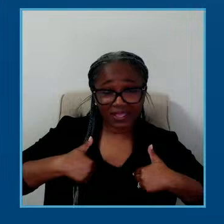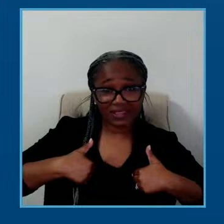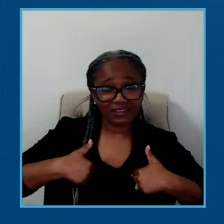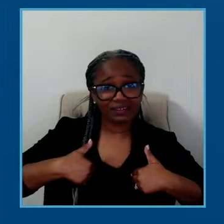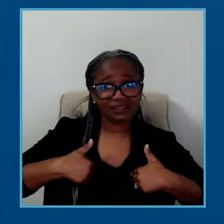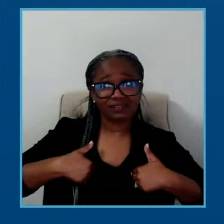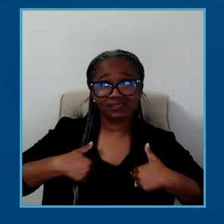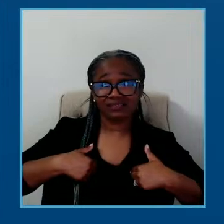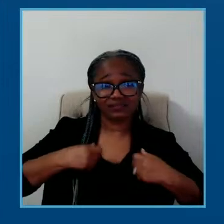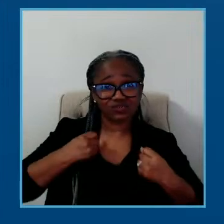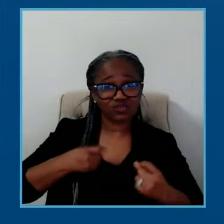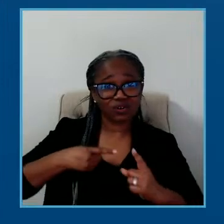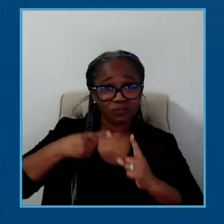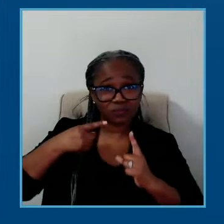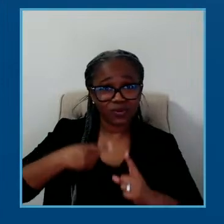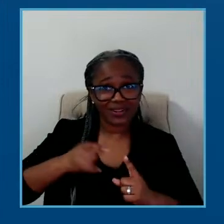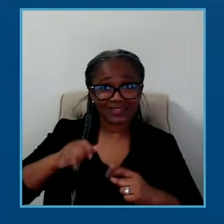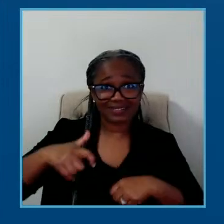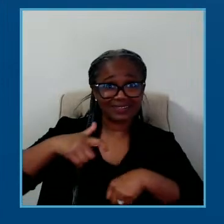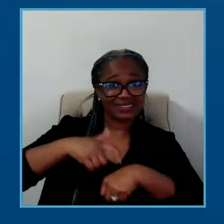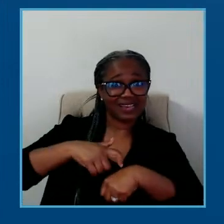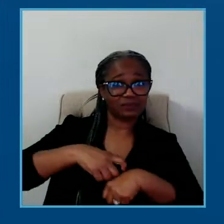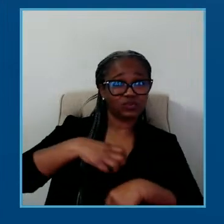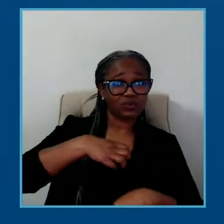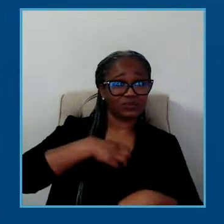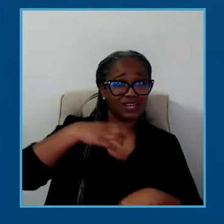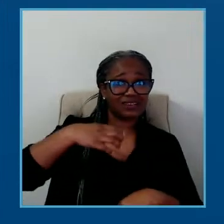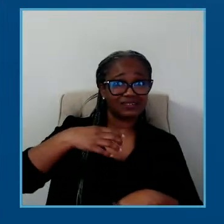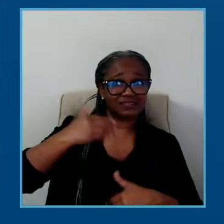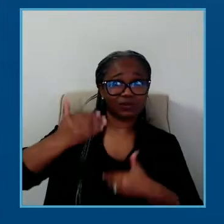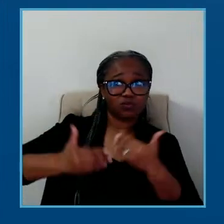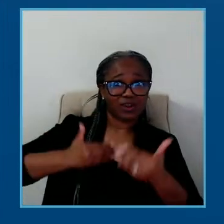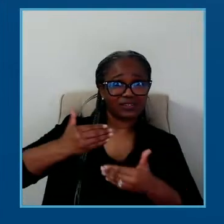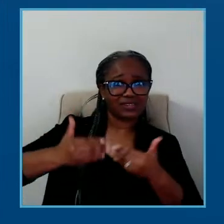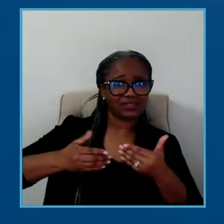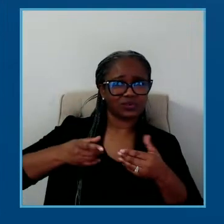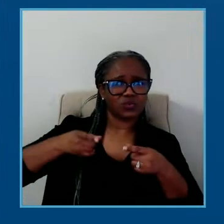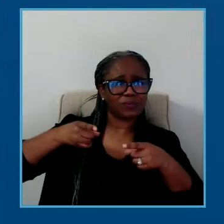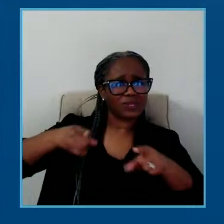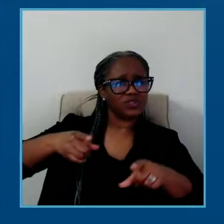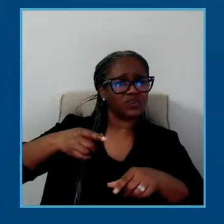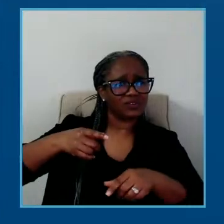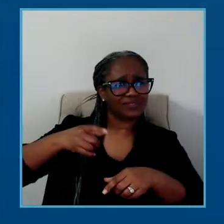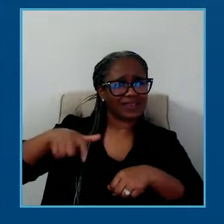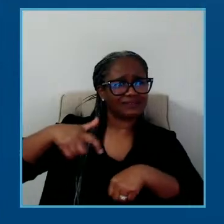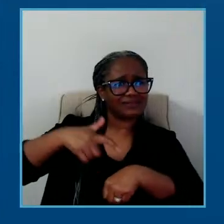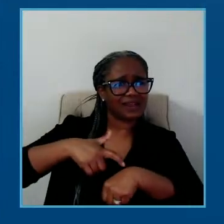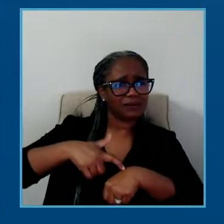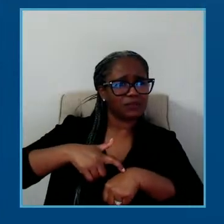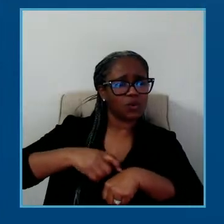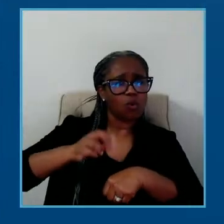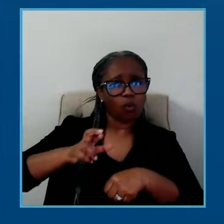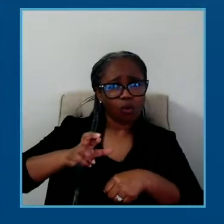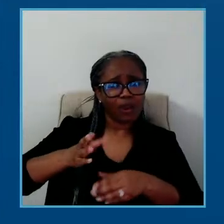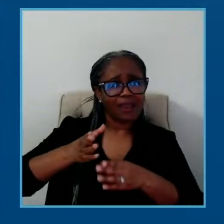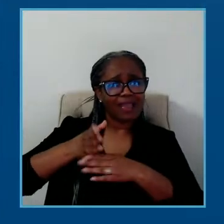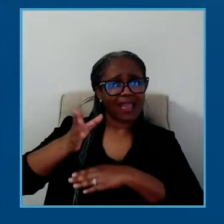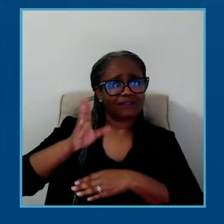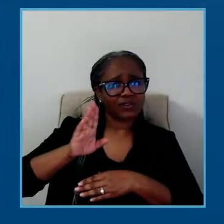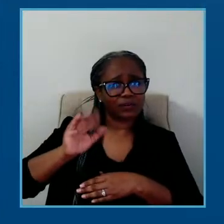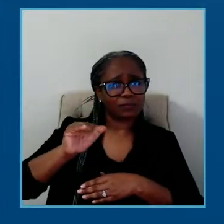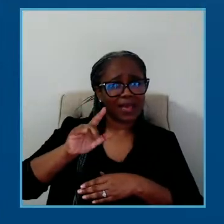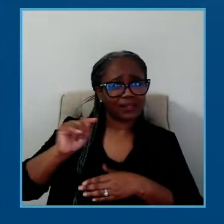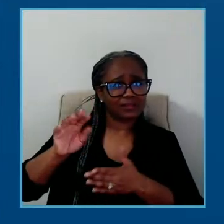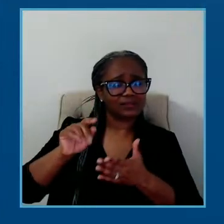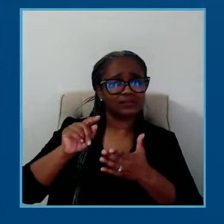his announcement on how the ballot was going to go, or even after the results were tallied. But no one said anything. No one